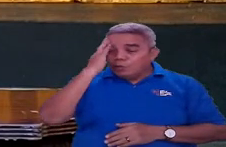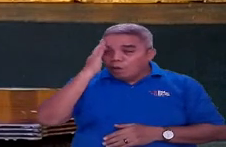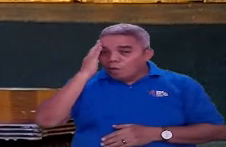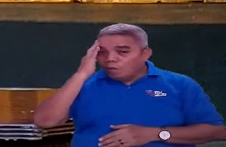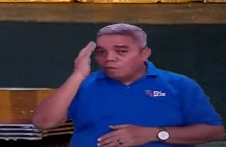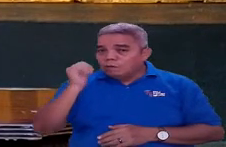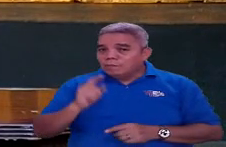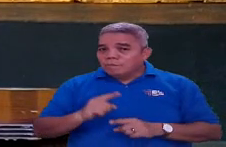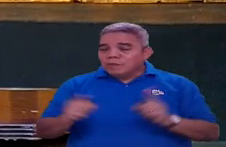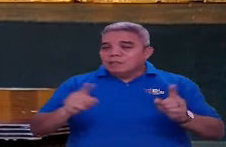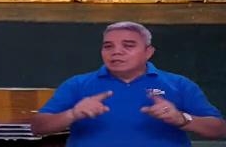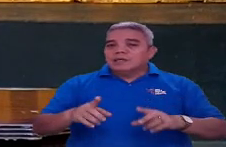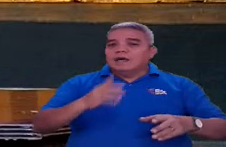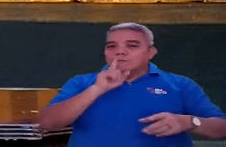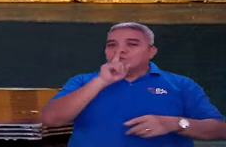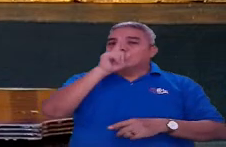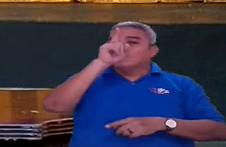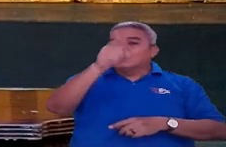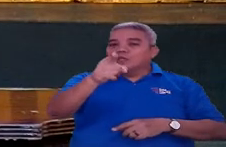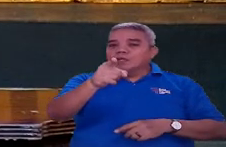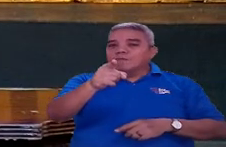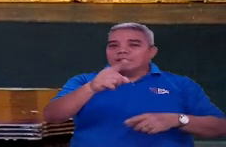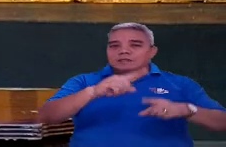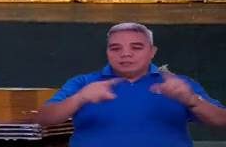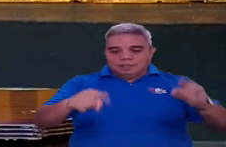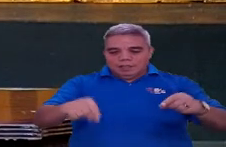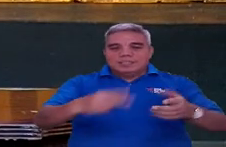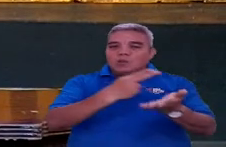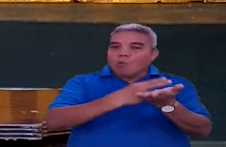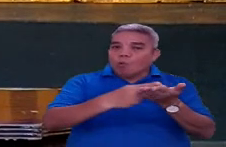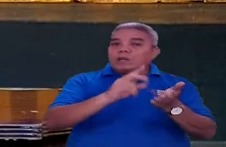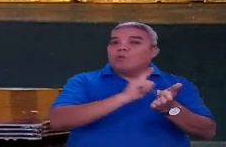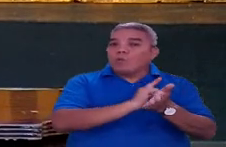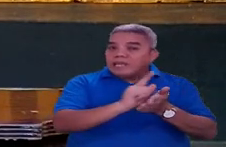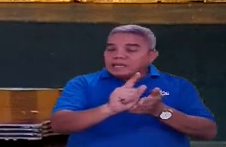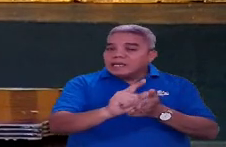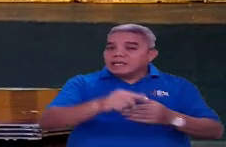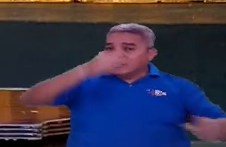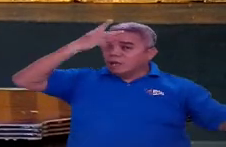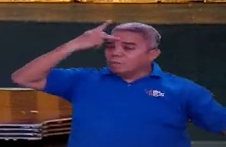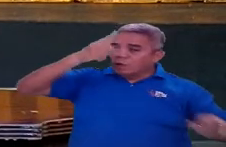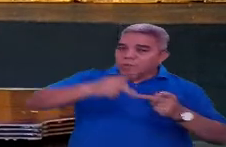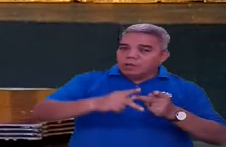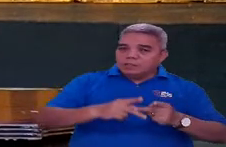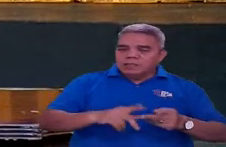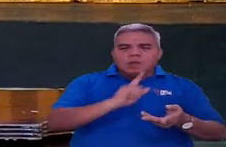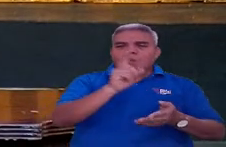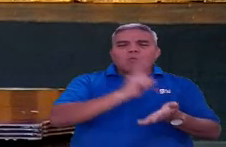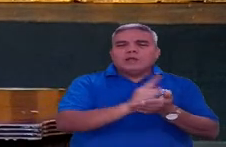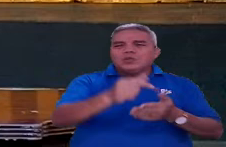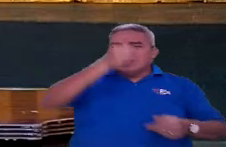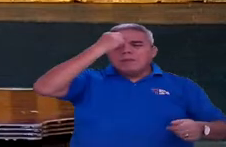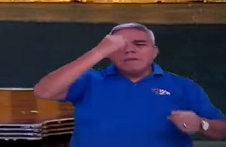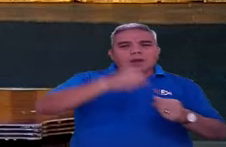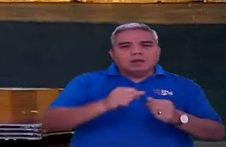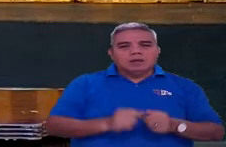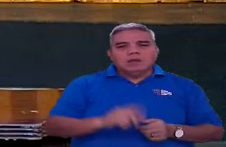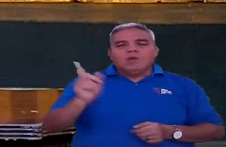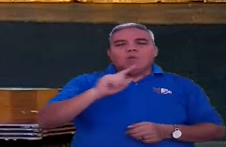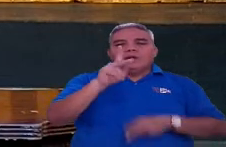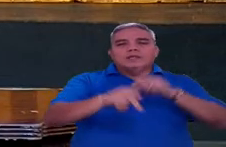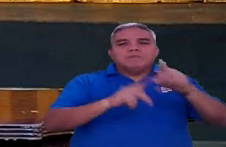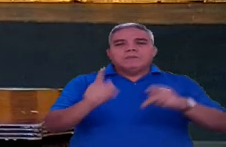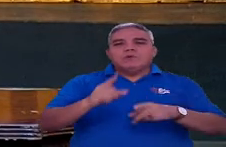know the significance of, you know, this Holy Week? Kining Semana Santa, what do you remember? Why